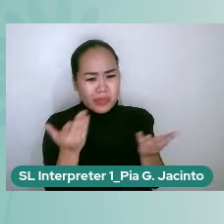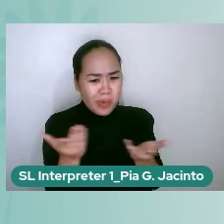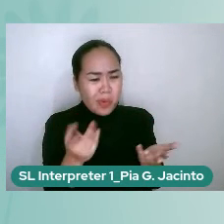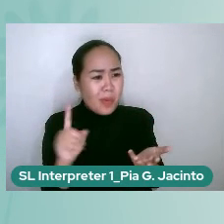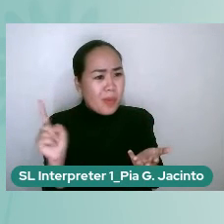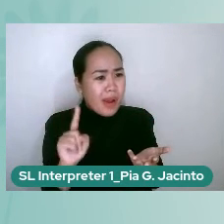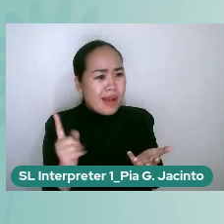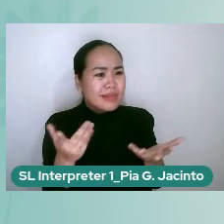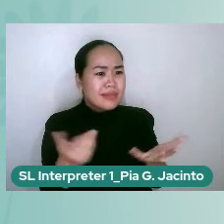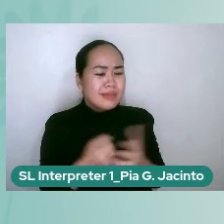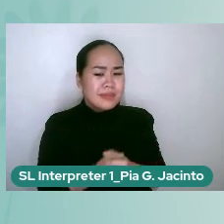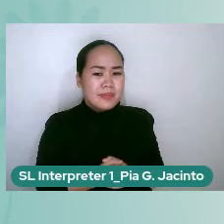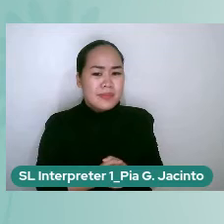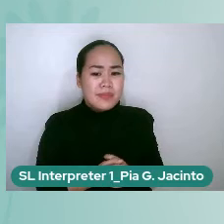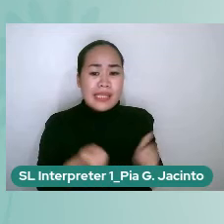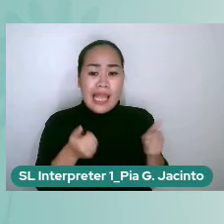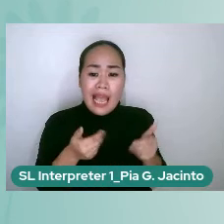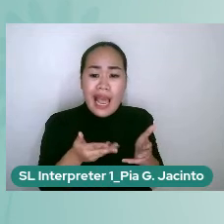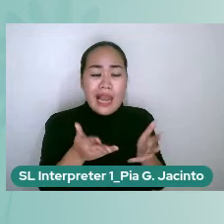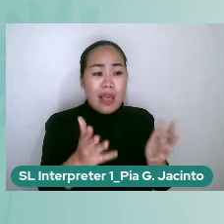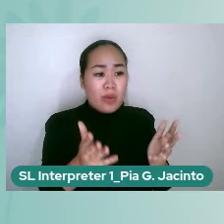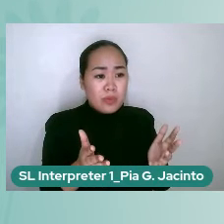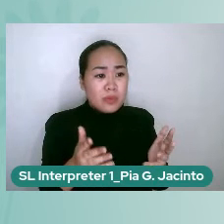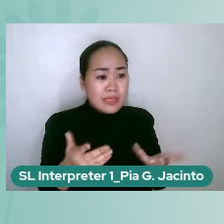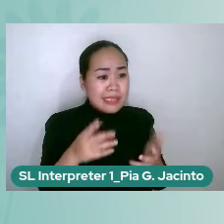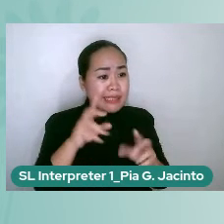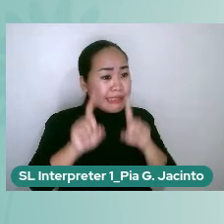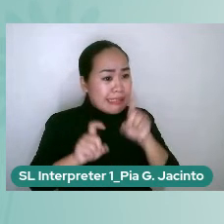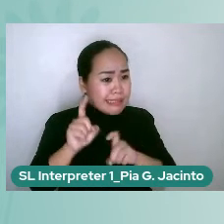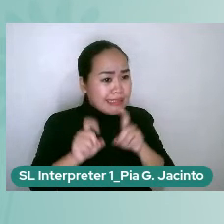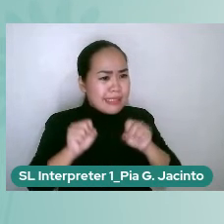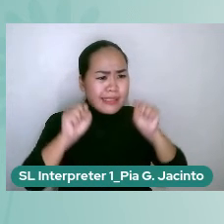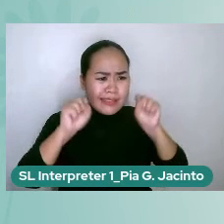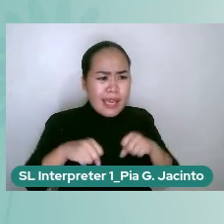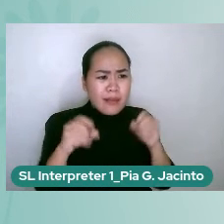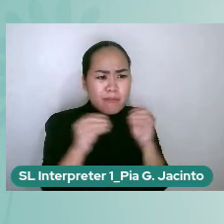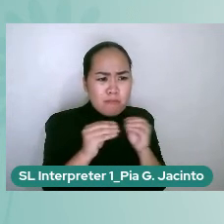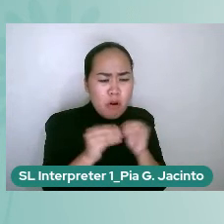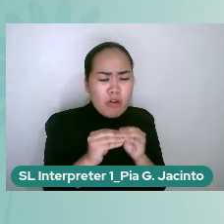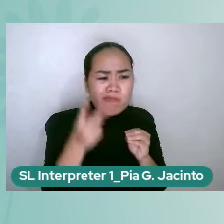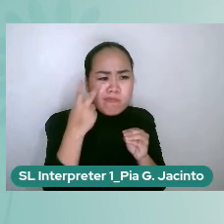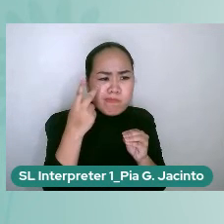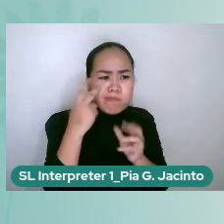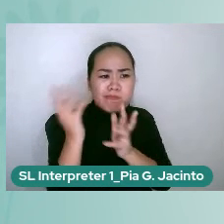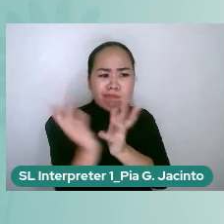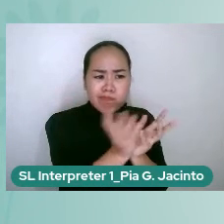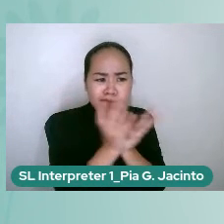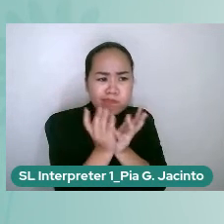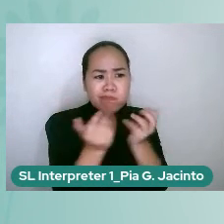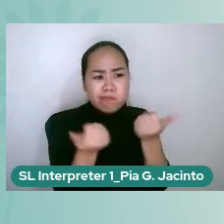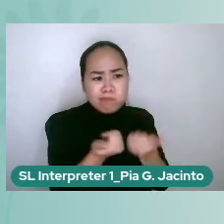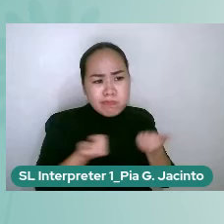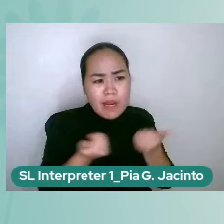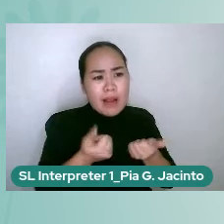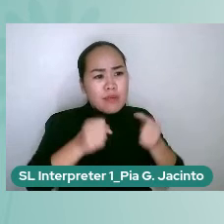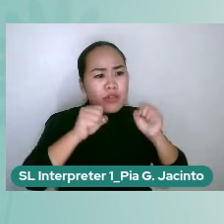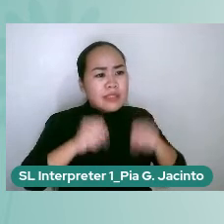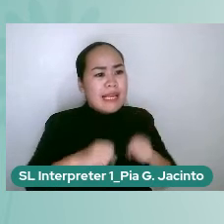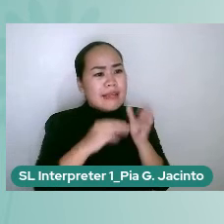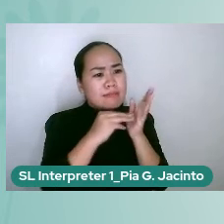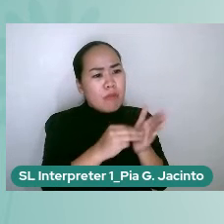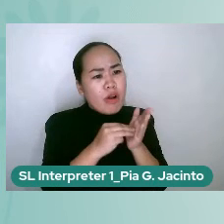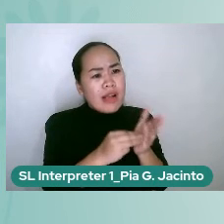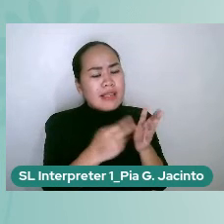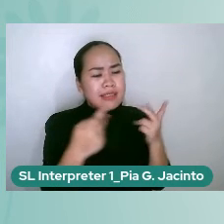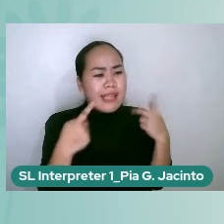this allows screening to be scalable, done in the community, and I think it's a model that will help